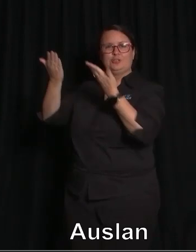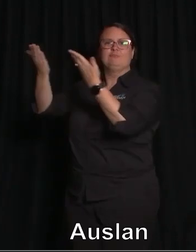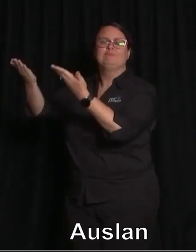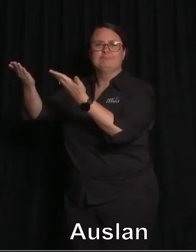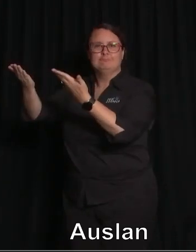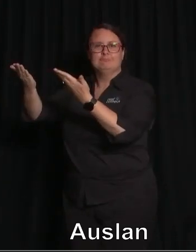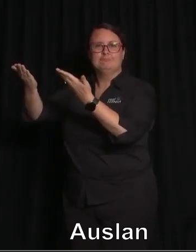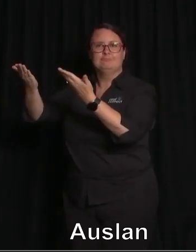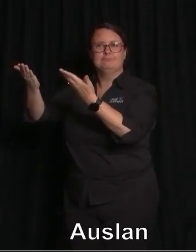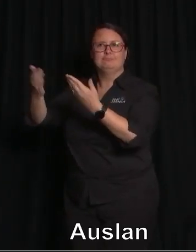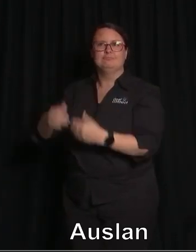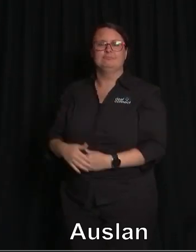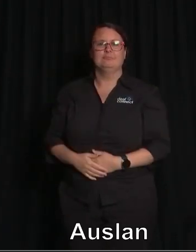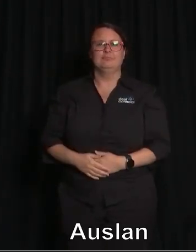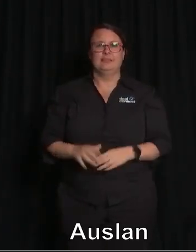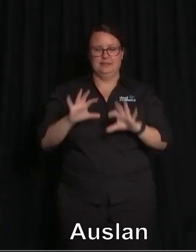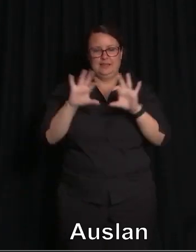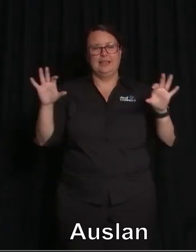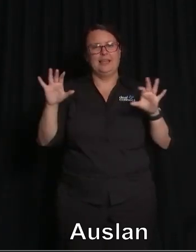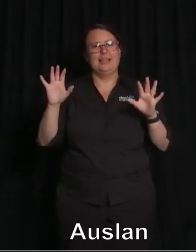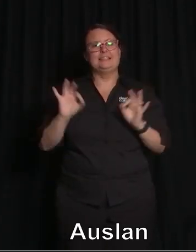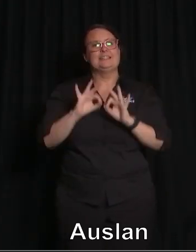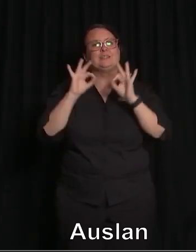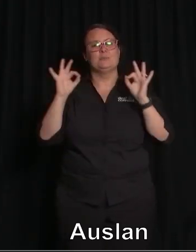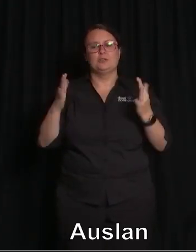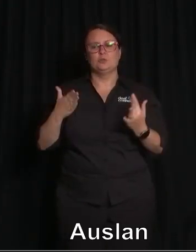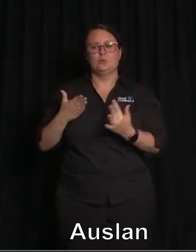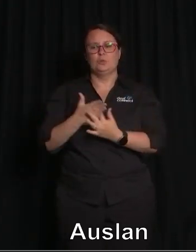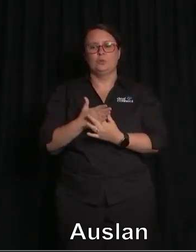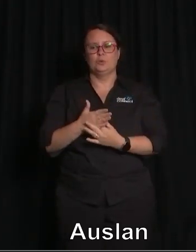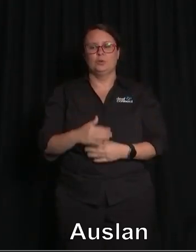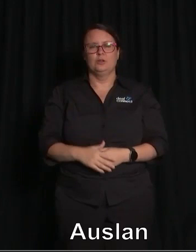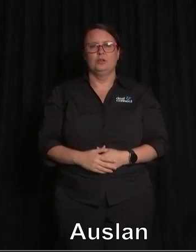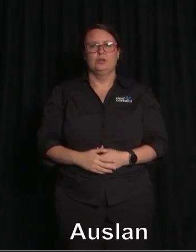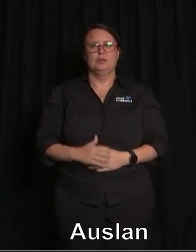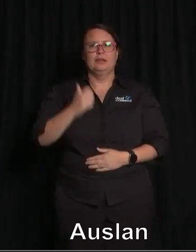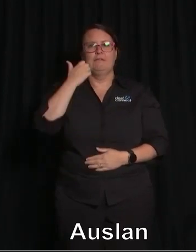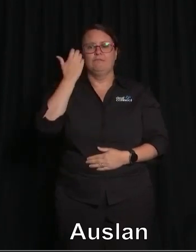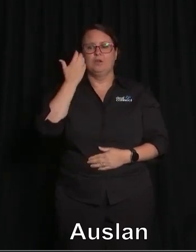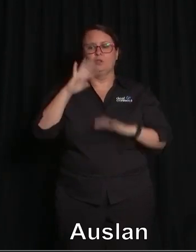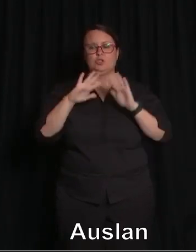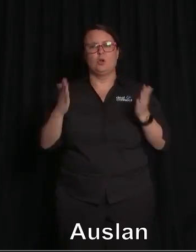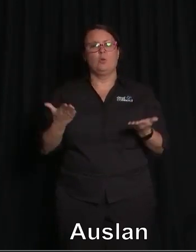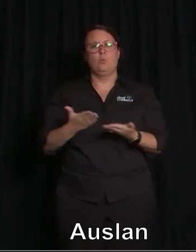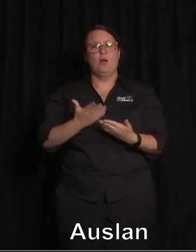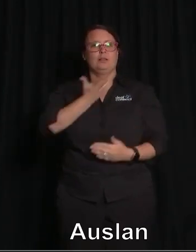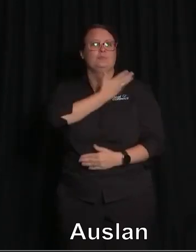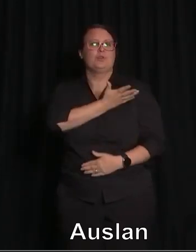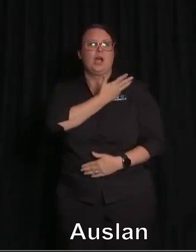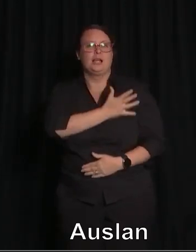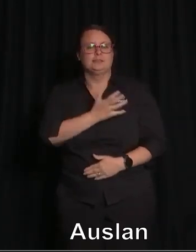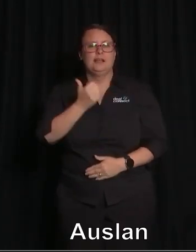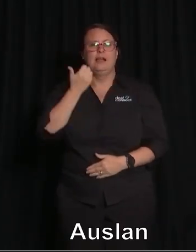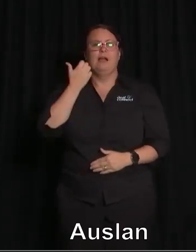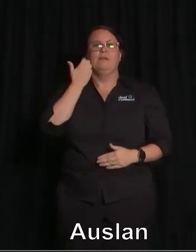message stick be something really special through future WorldPrides, future human rights conferences,